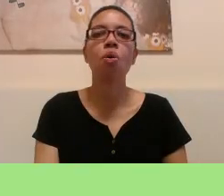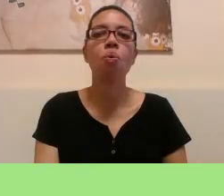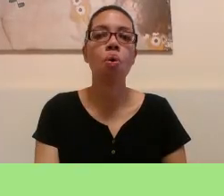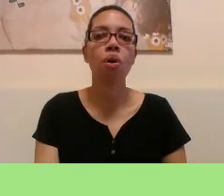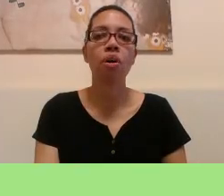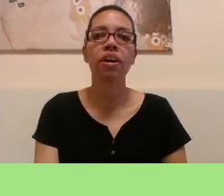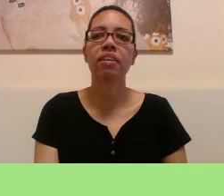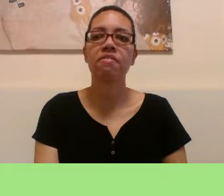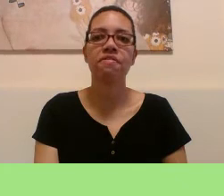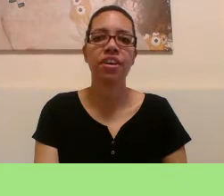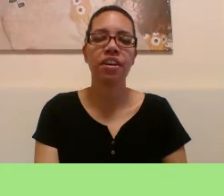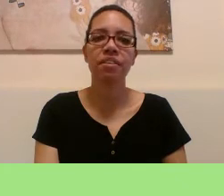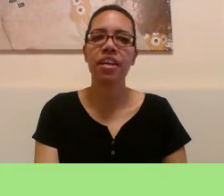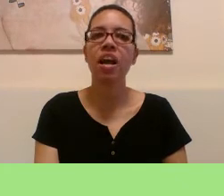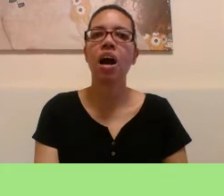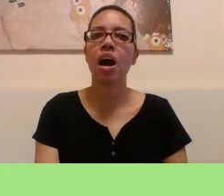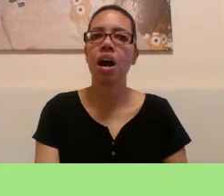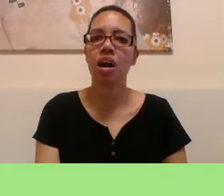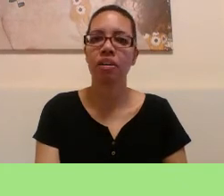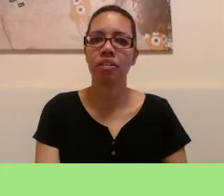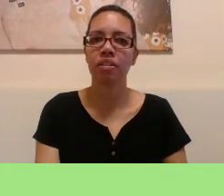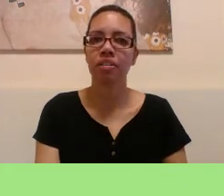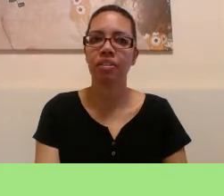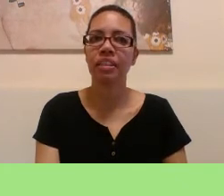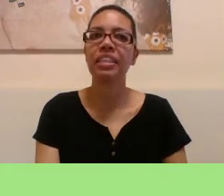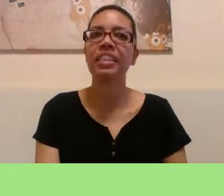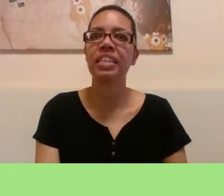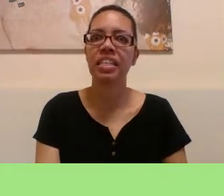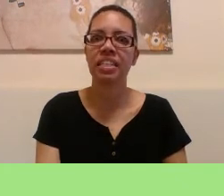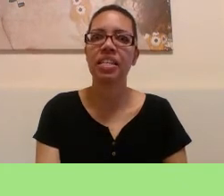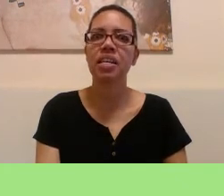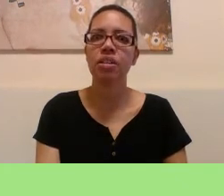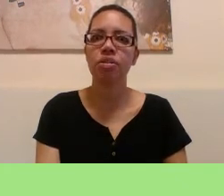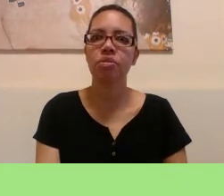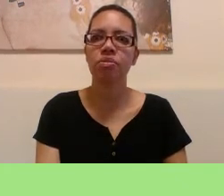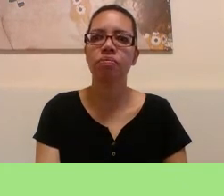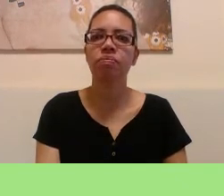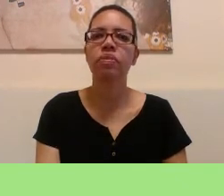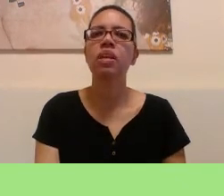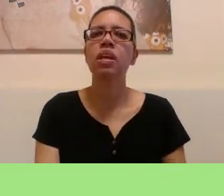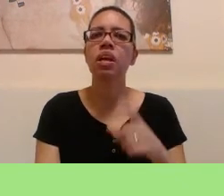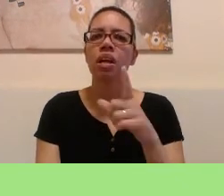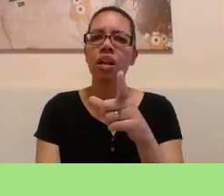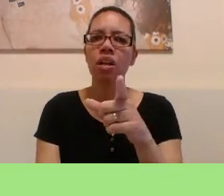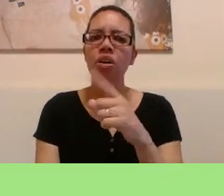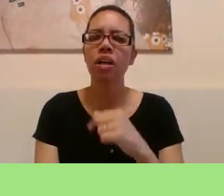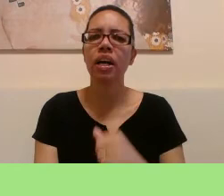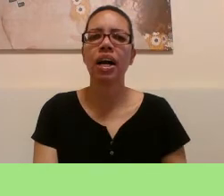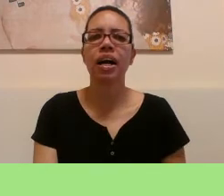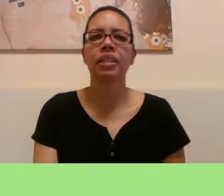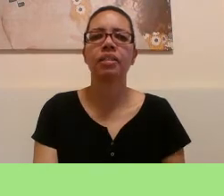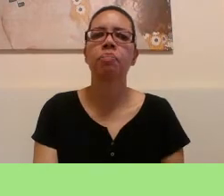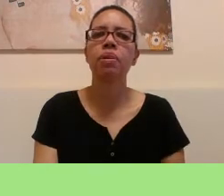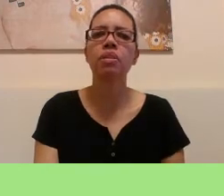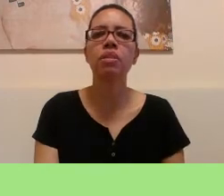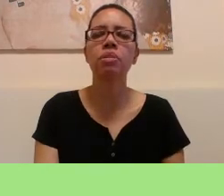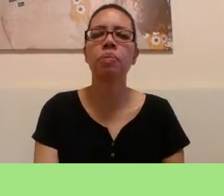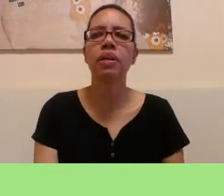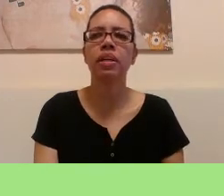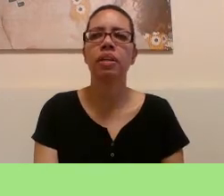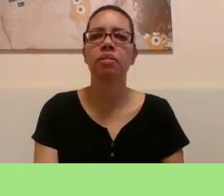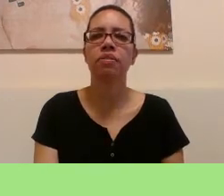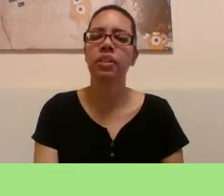Superheroes work very hard. Yes, they do. Look at